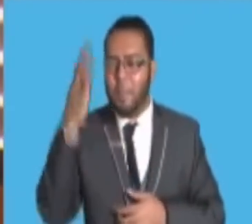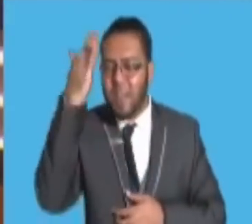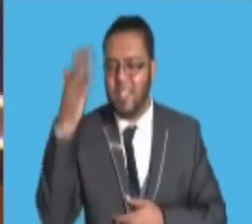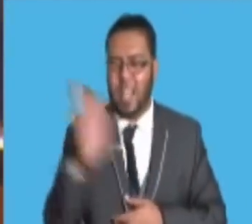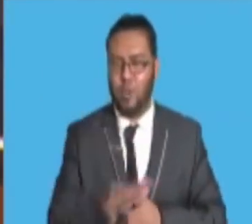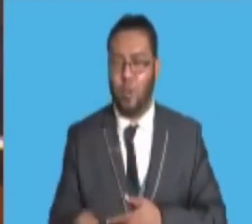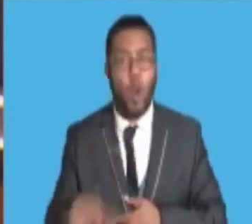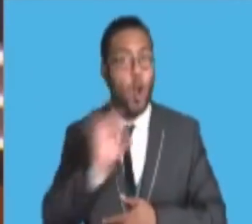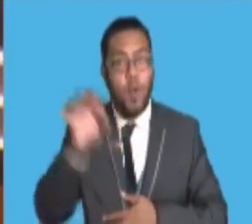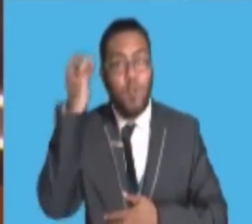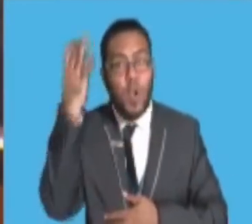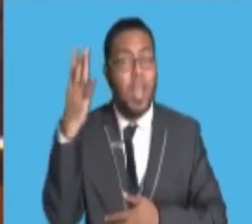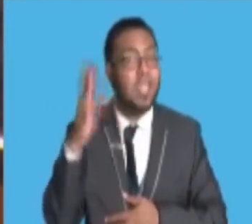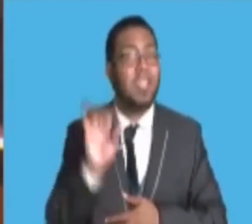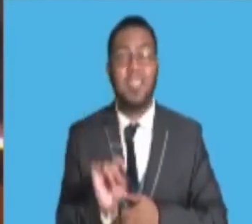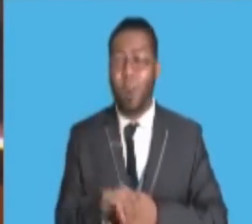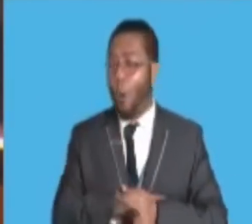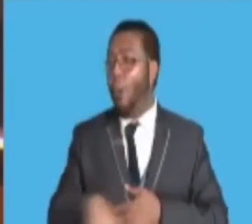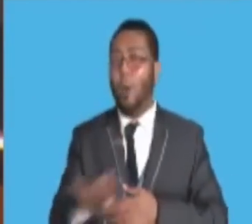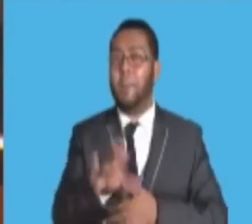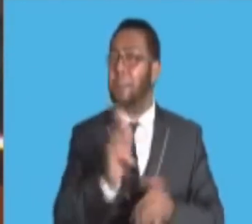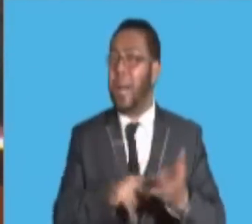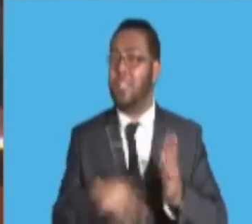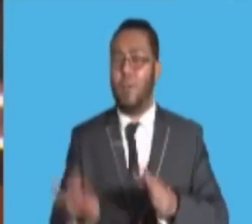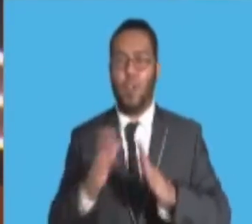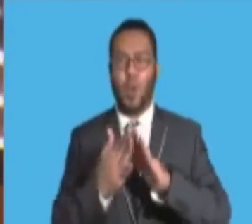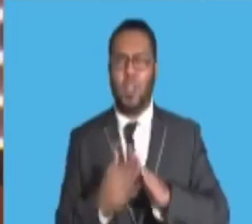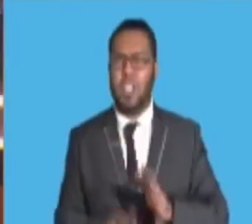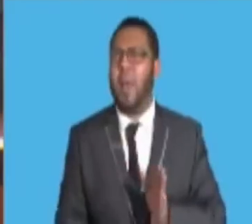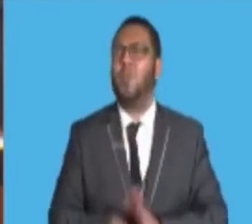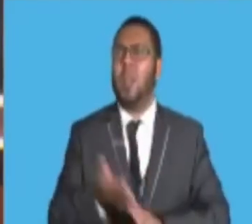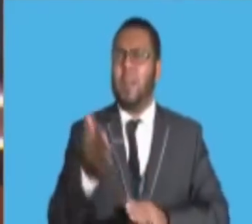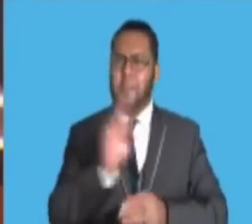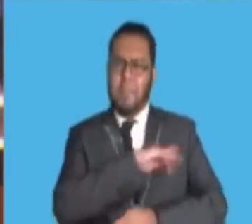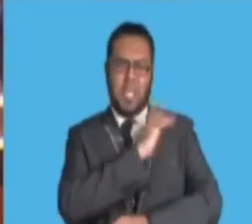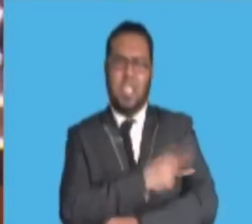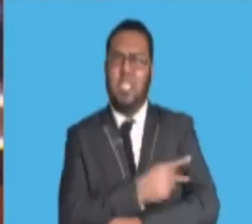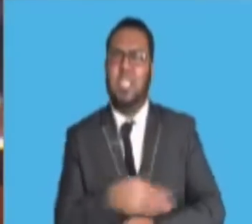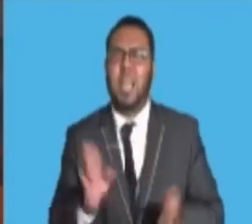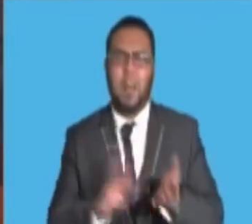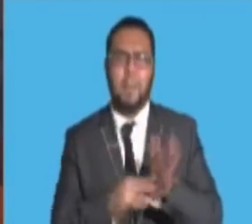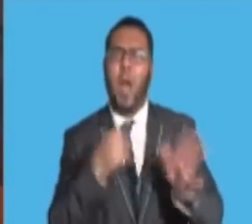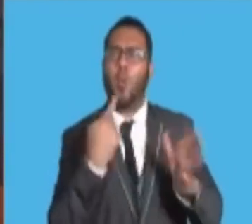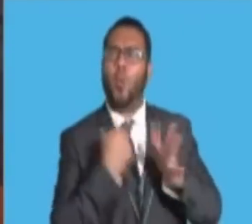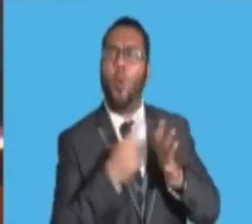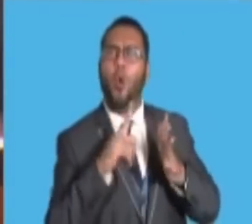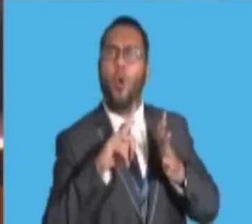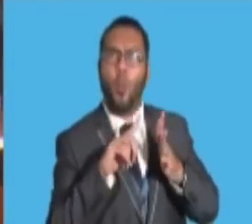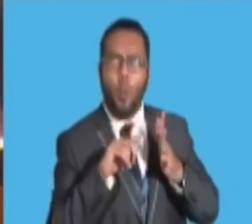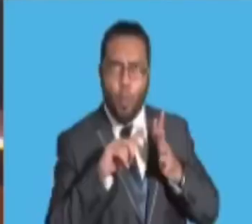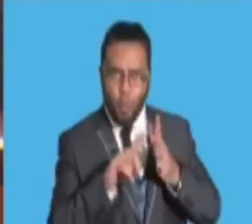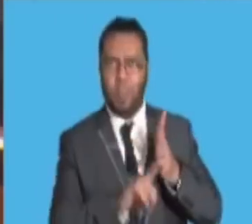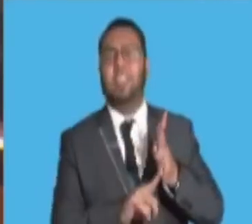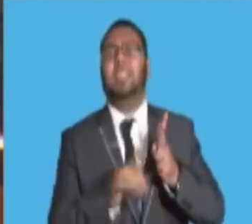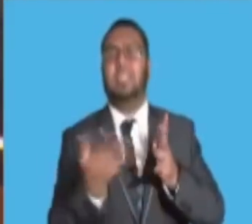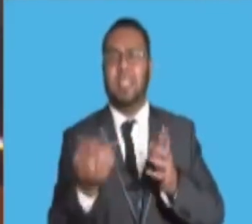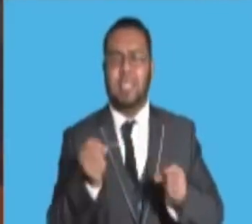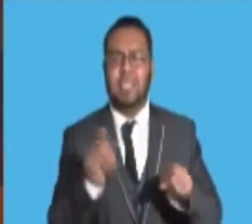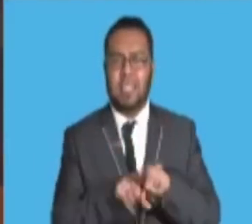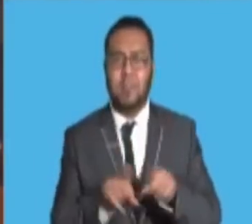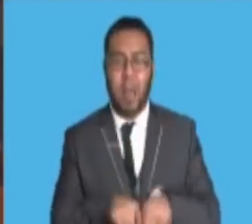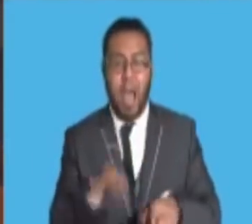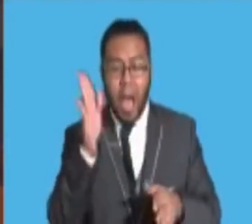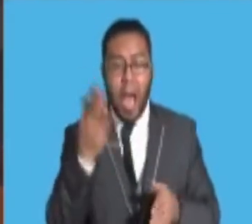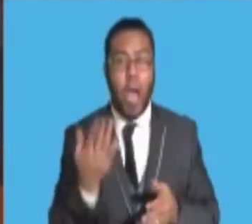We're not forgetting all sectors of the community, upgrading maternity services like in Makoi Maternity Unit, which is delivering a high quality, low